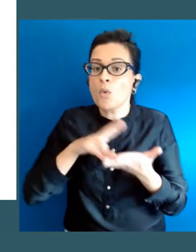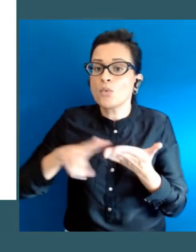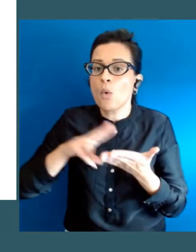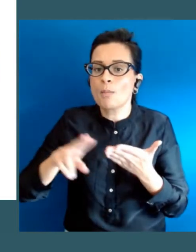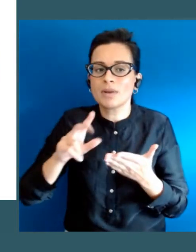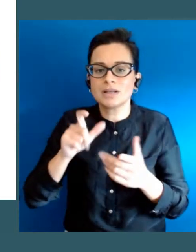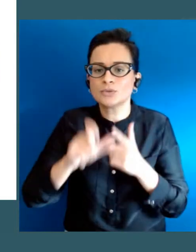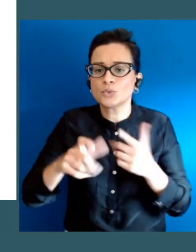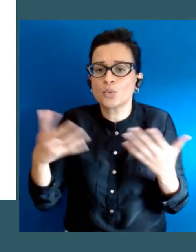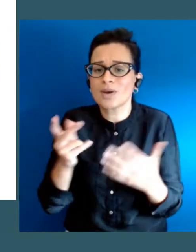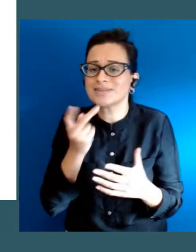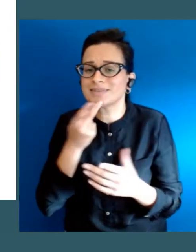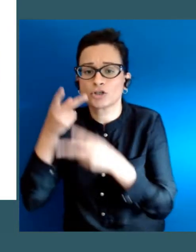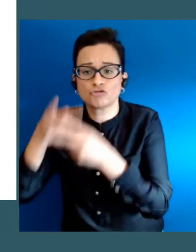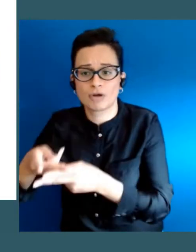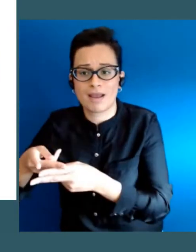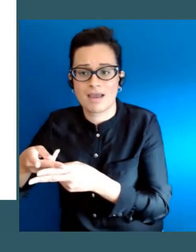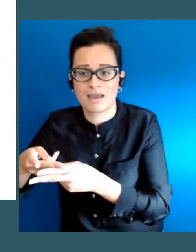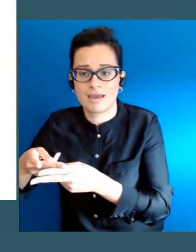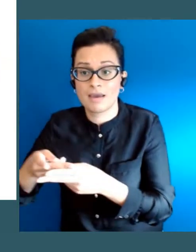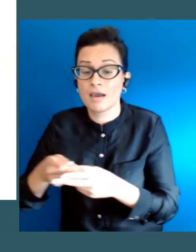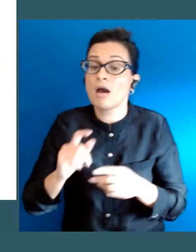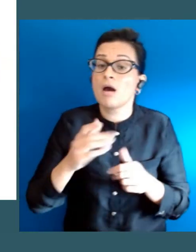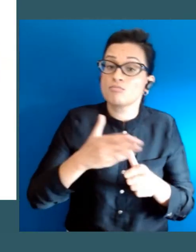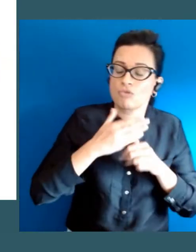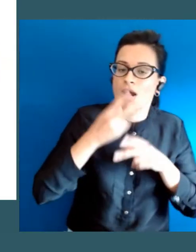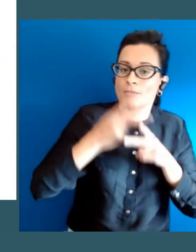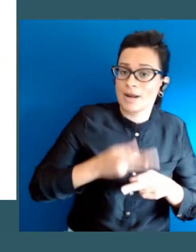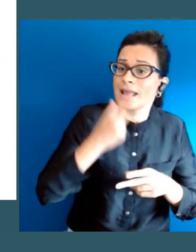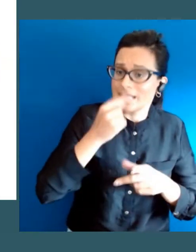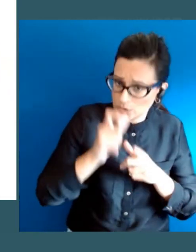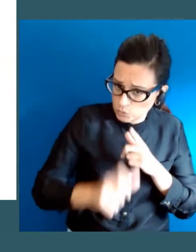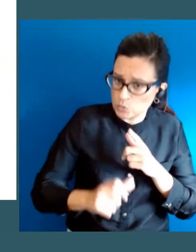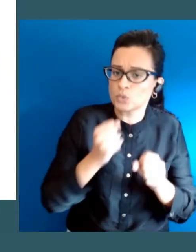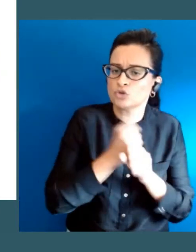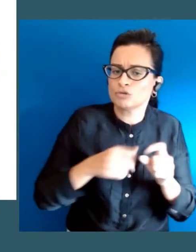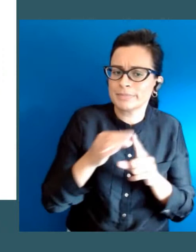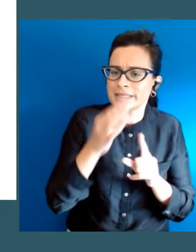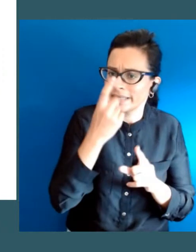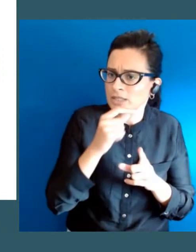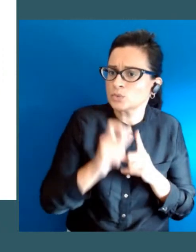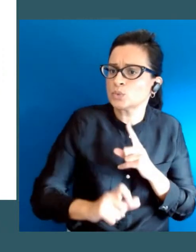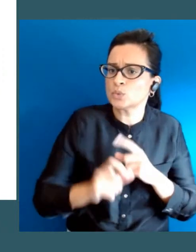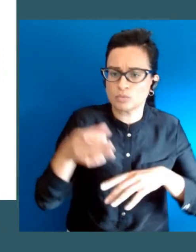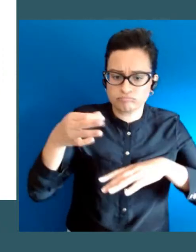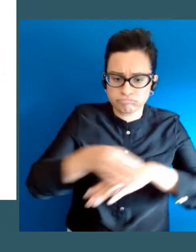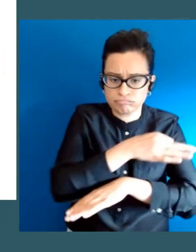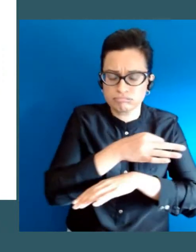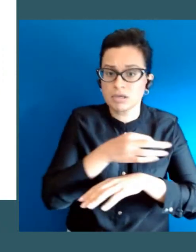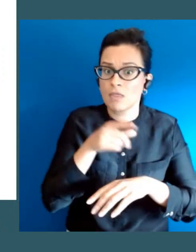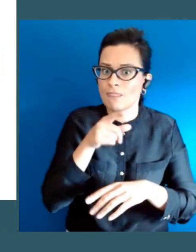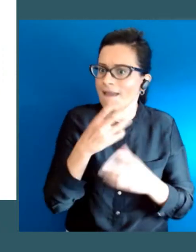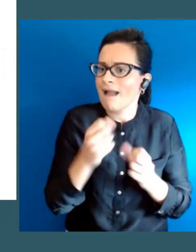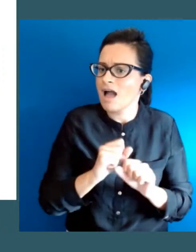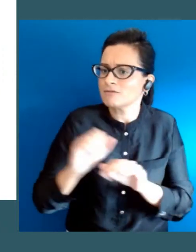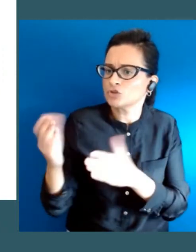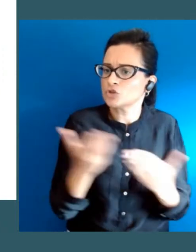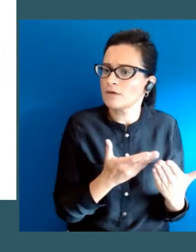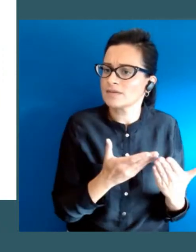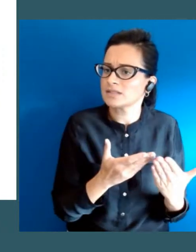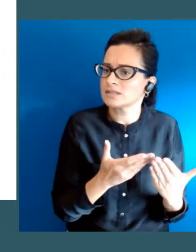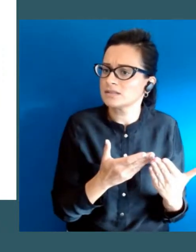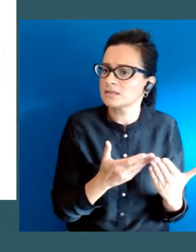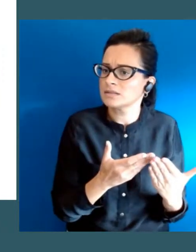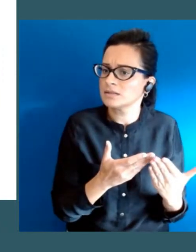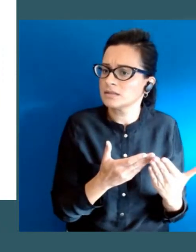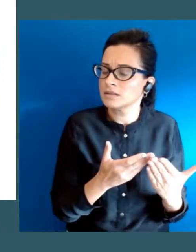some places in primary care that do skin prick testing where they've got primary care allergy services. But there is no